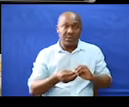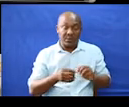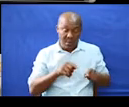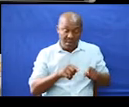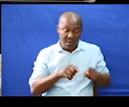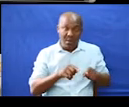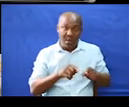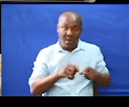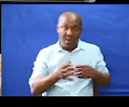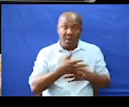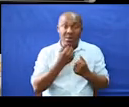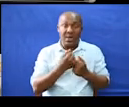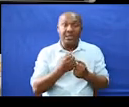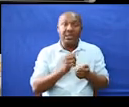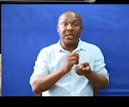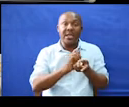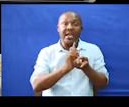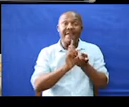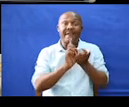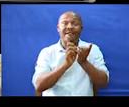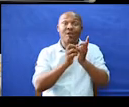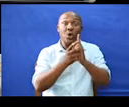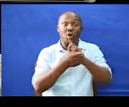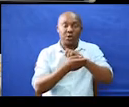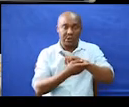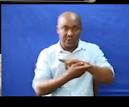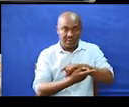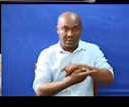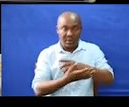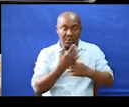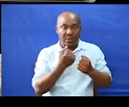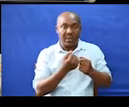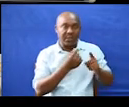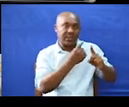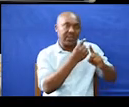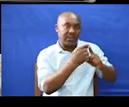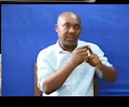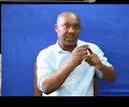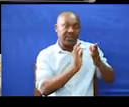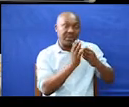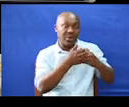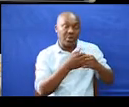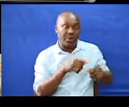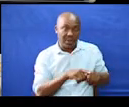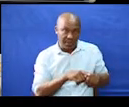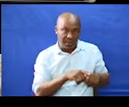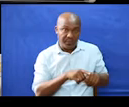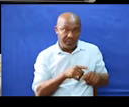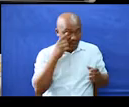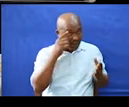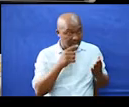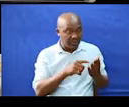by basing on these two terminologies: the gradual development, which involves the